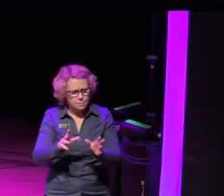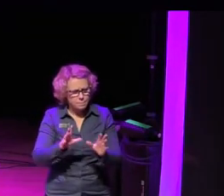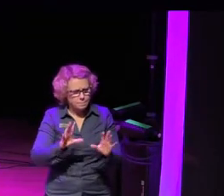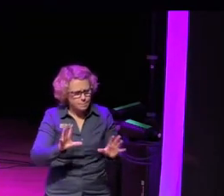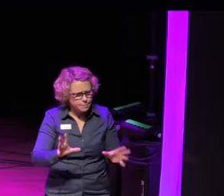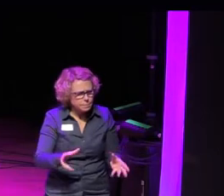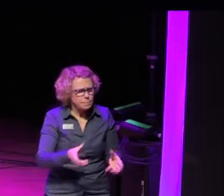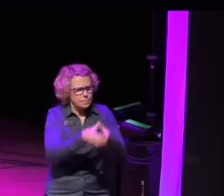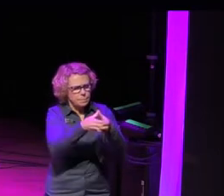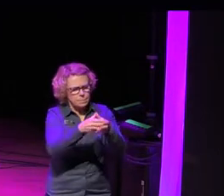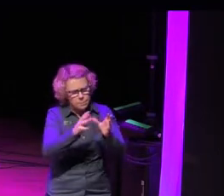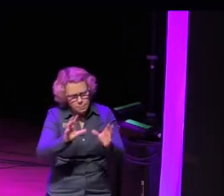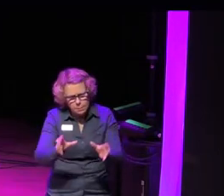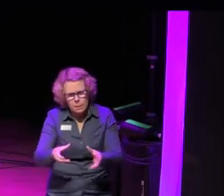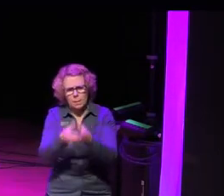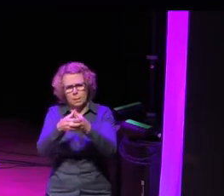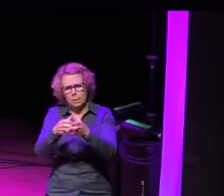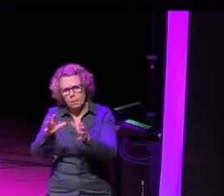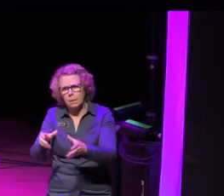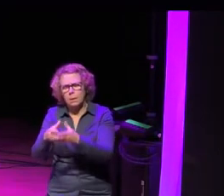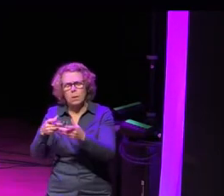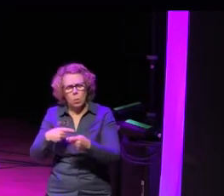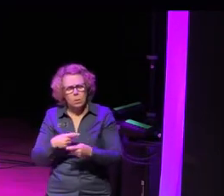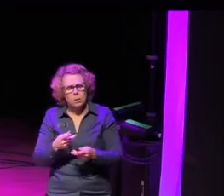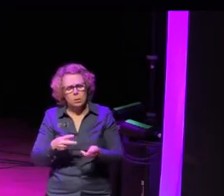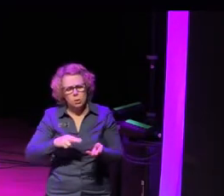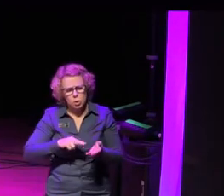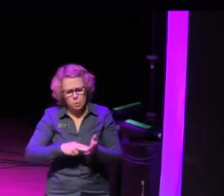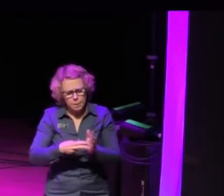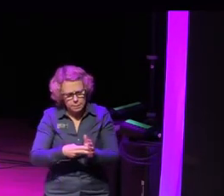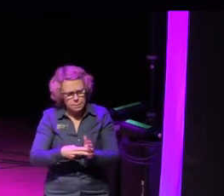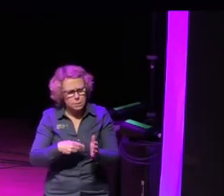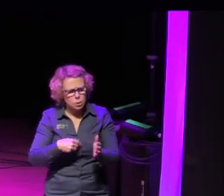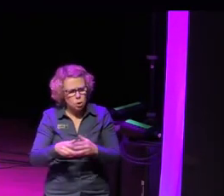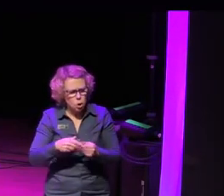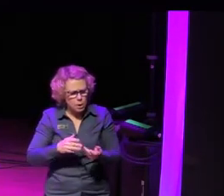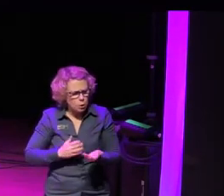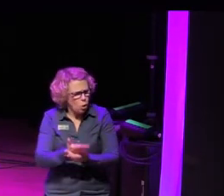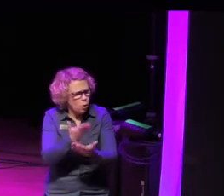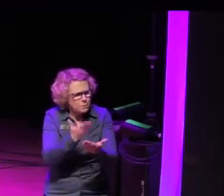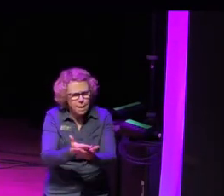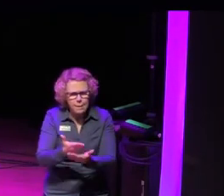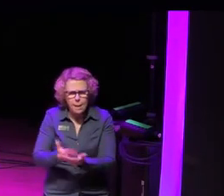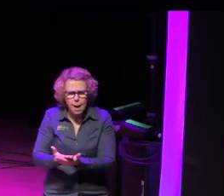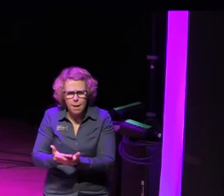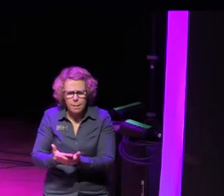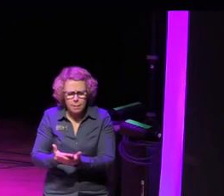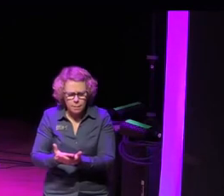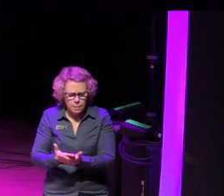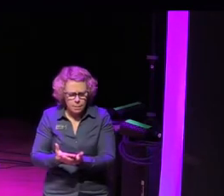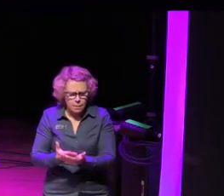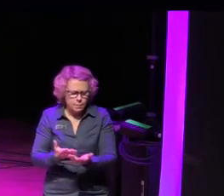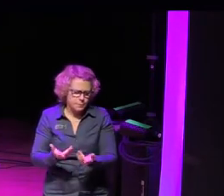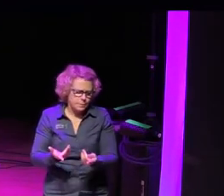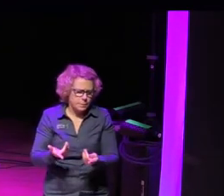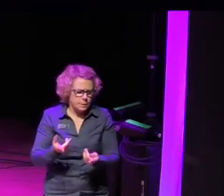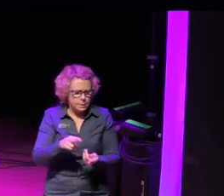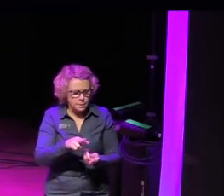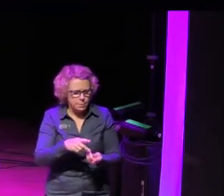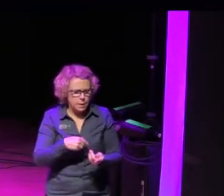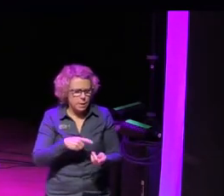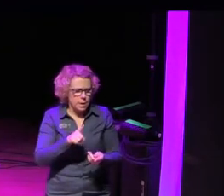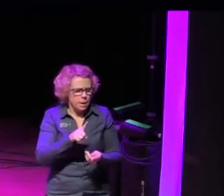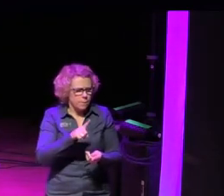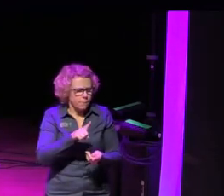and in a systematic manner map, sort of say, where do the social allowances, for example, to persons